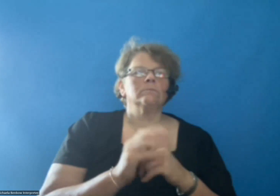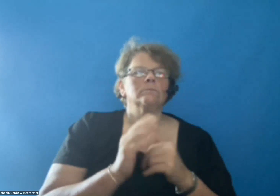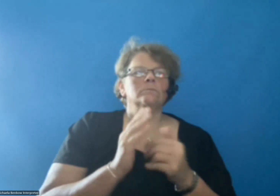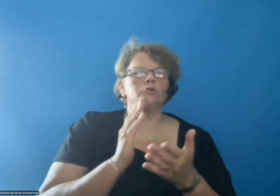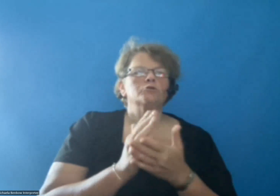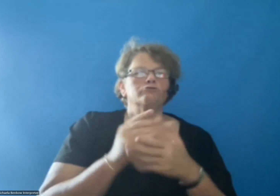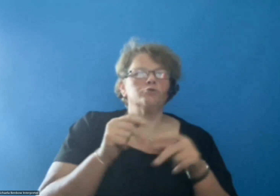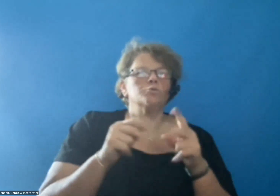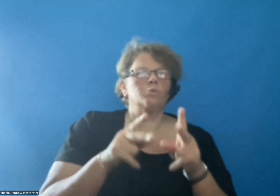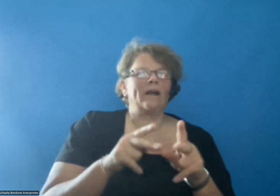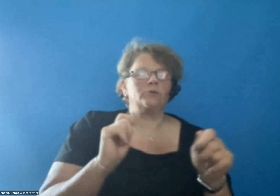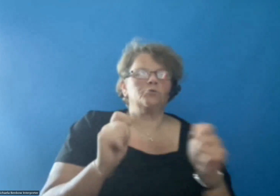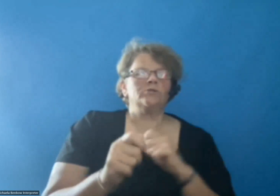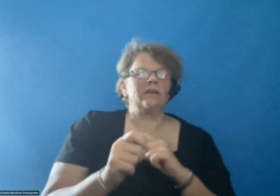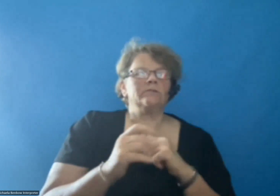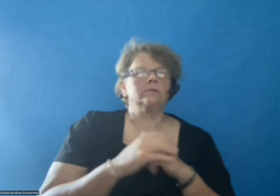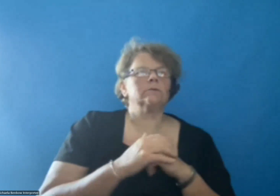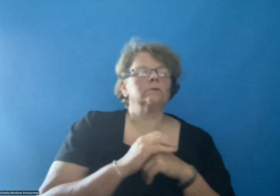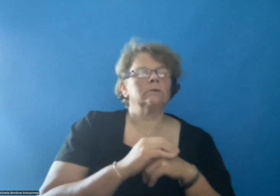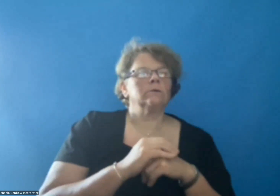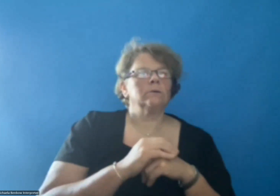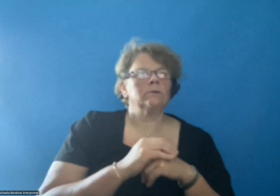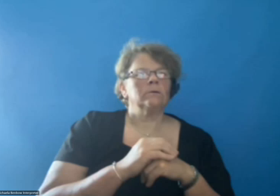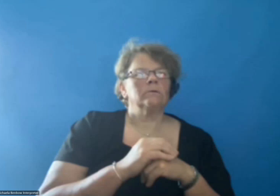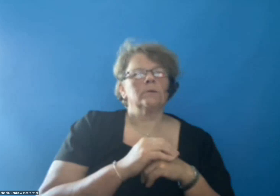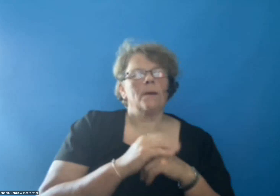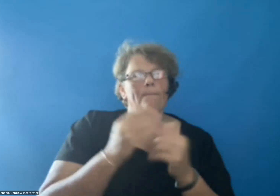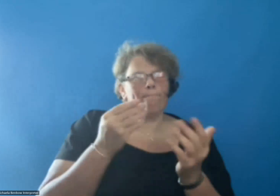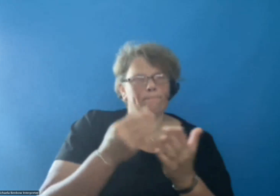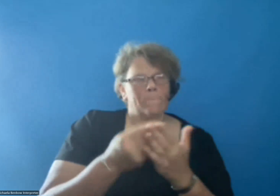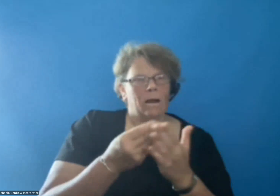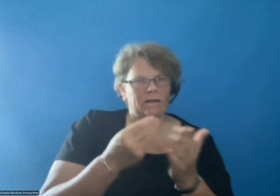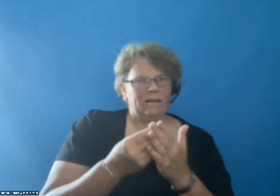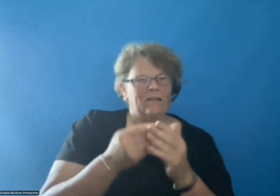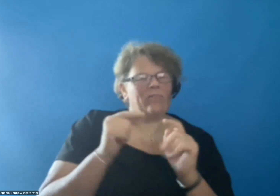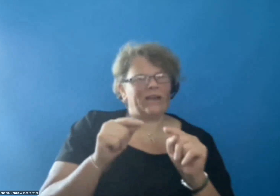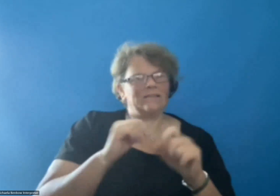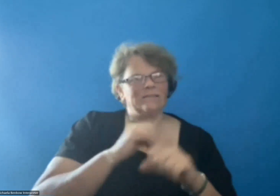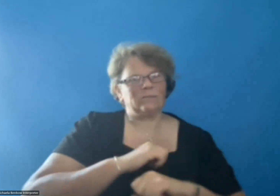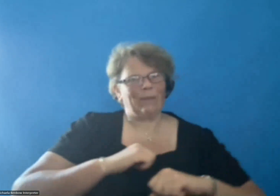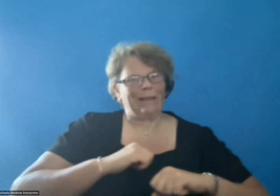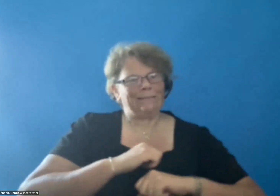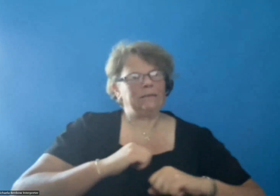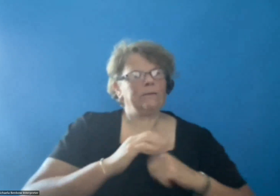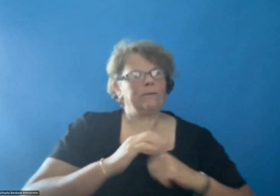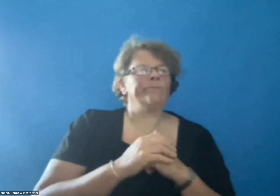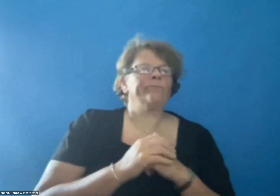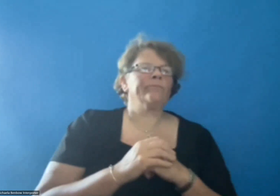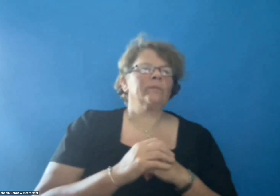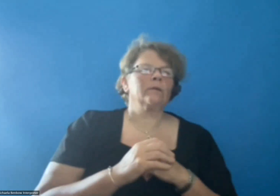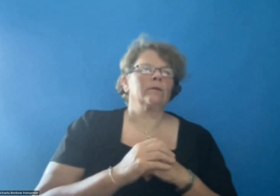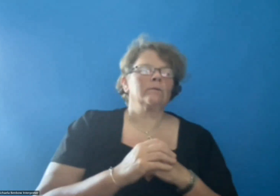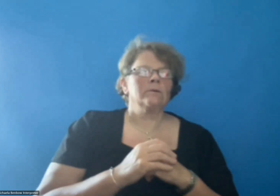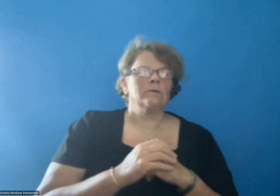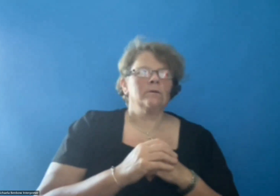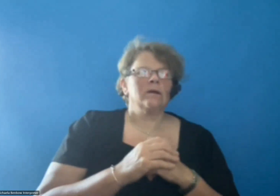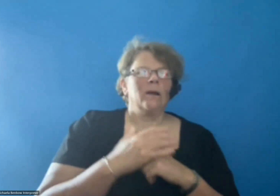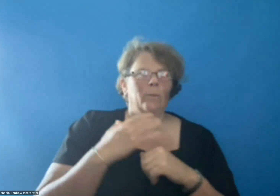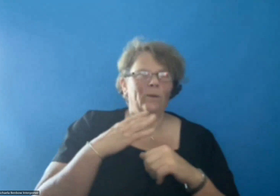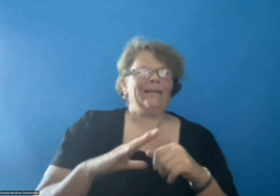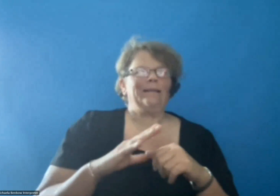but we're putting our money into it. There's a lot of money in that space, and there's a really quite well advanced program to deliver